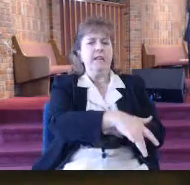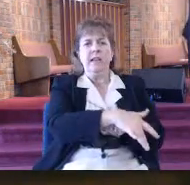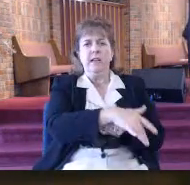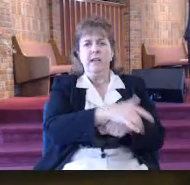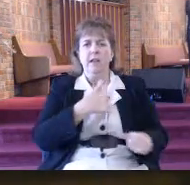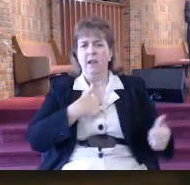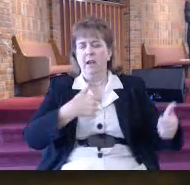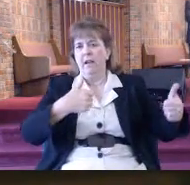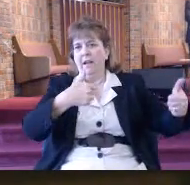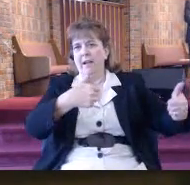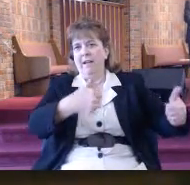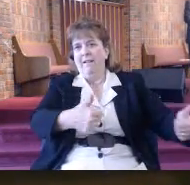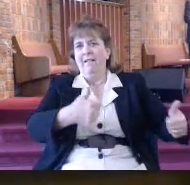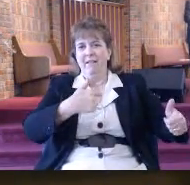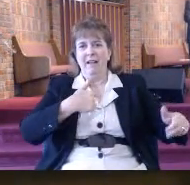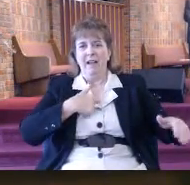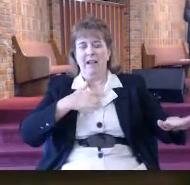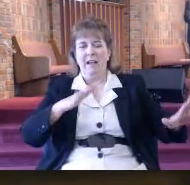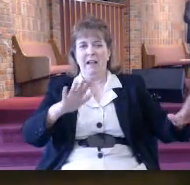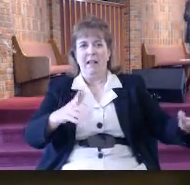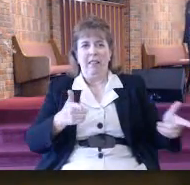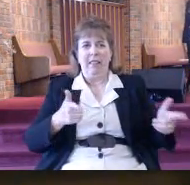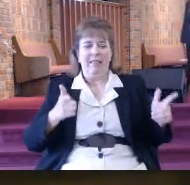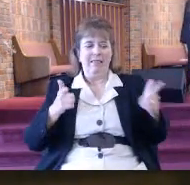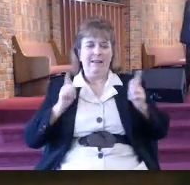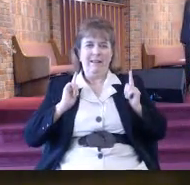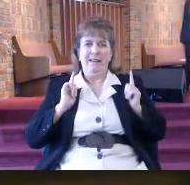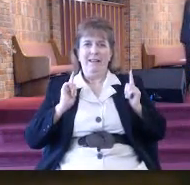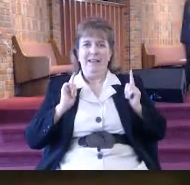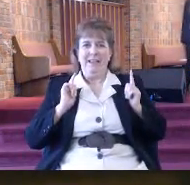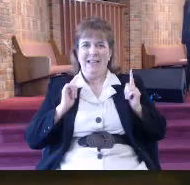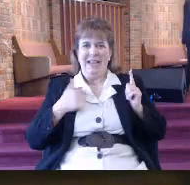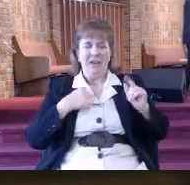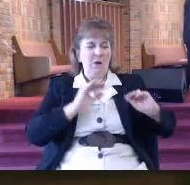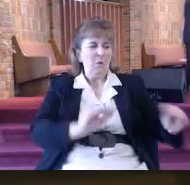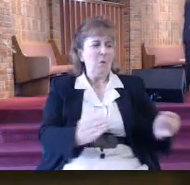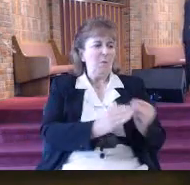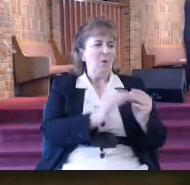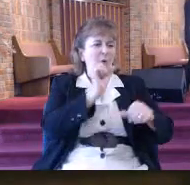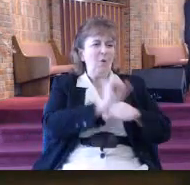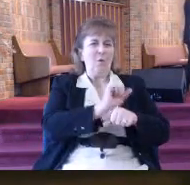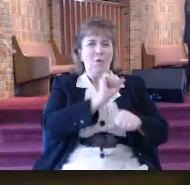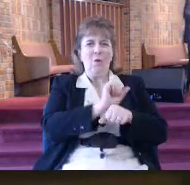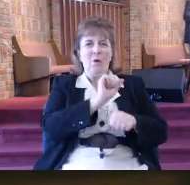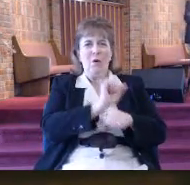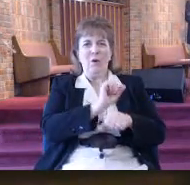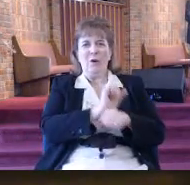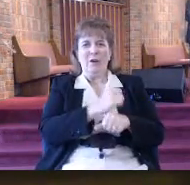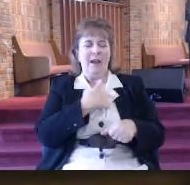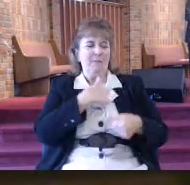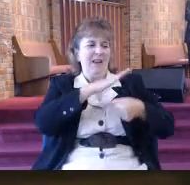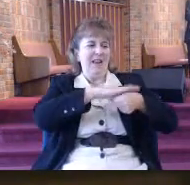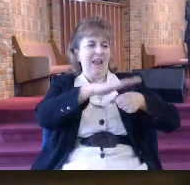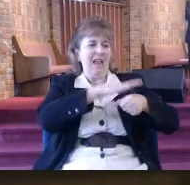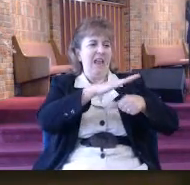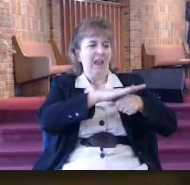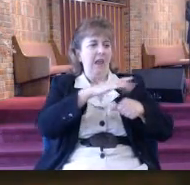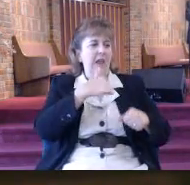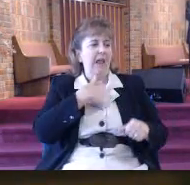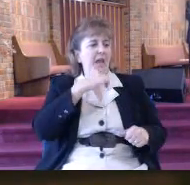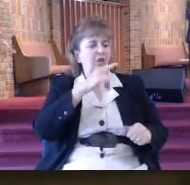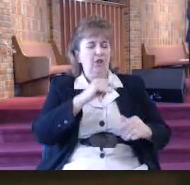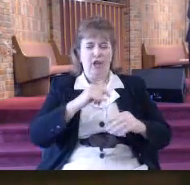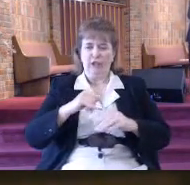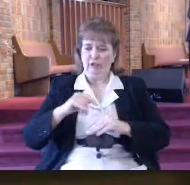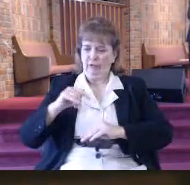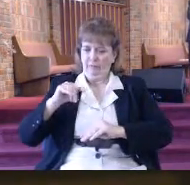there, baby. I've got it. I don't have to work anymore. I have arrived. All I've got to do now is just sit back